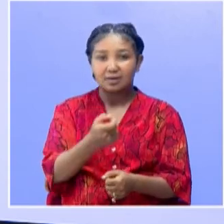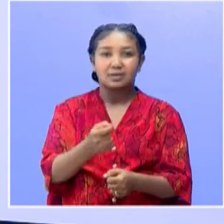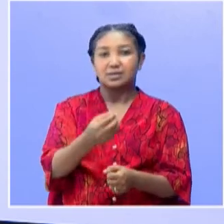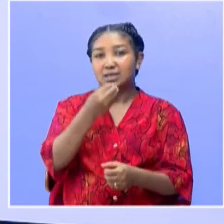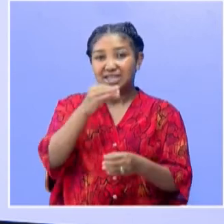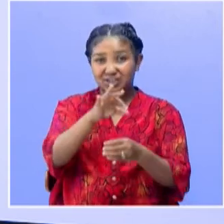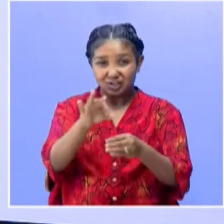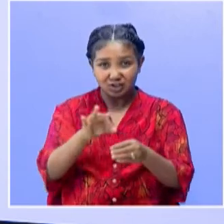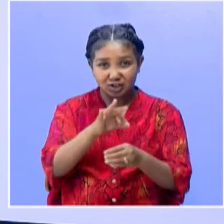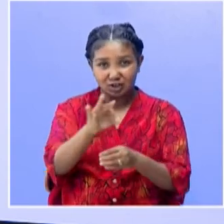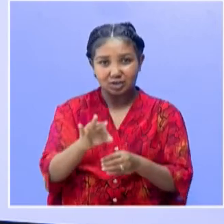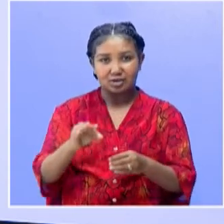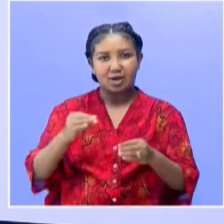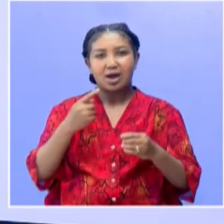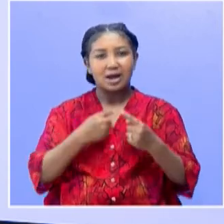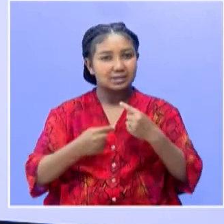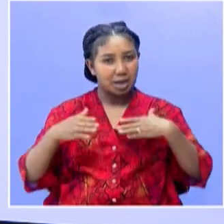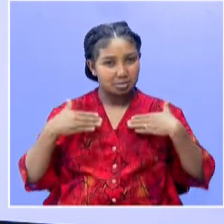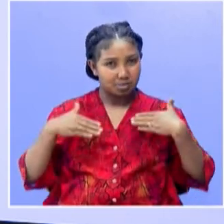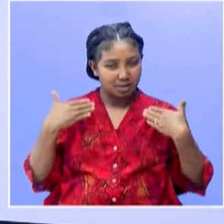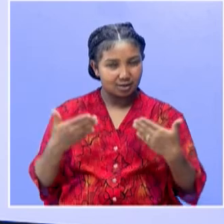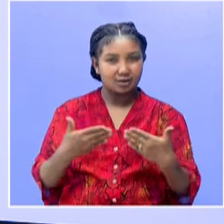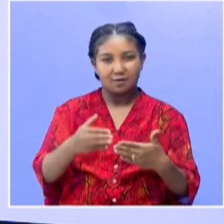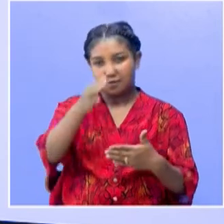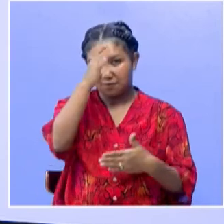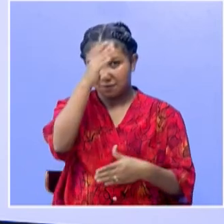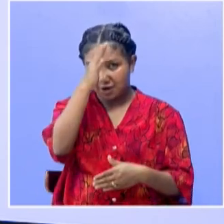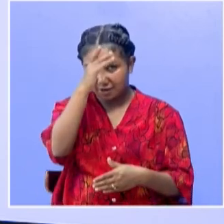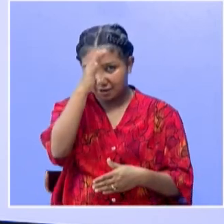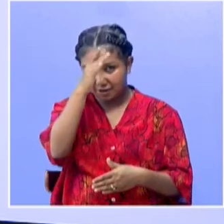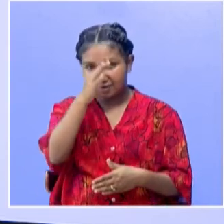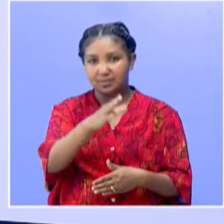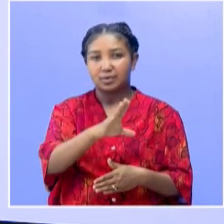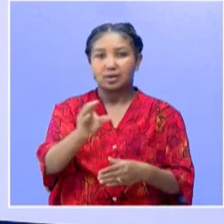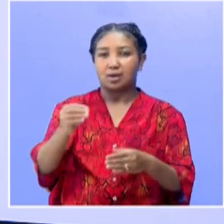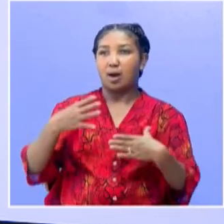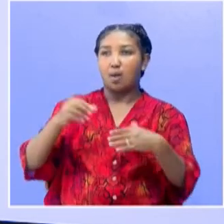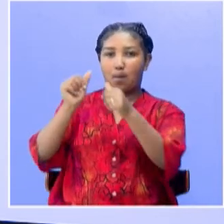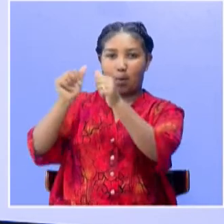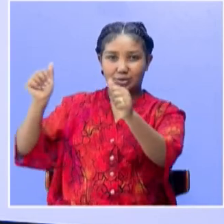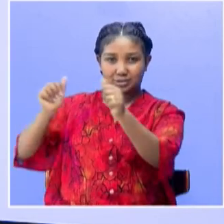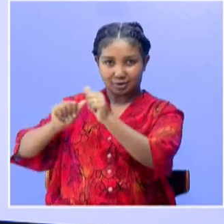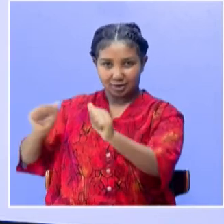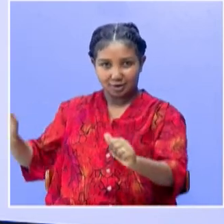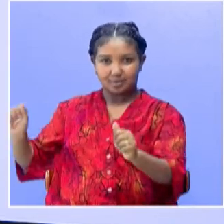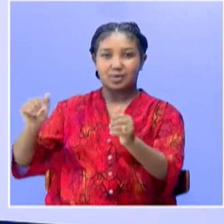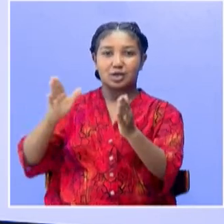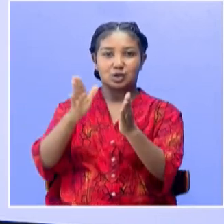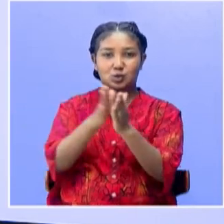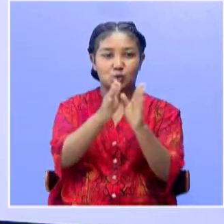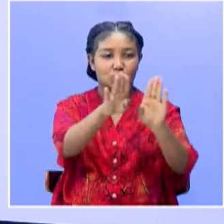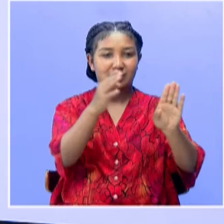kitchen, excitement, father, poster, school